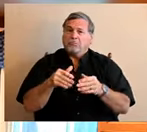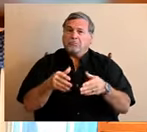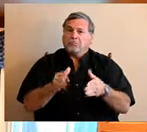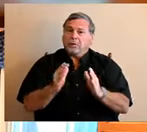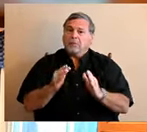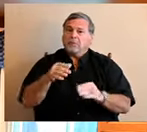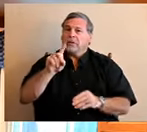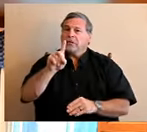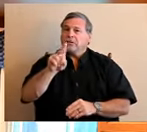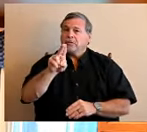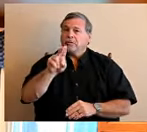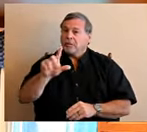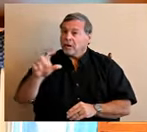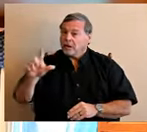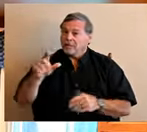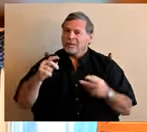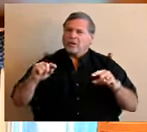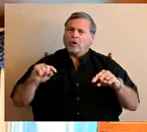get hurt when they get dull.